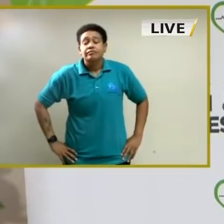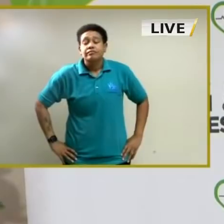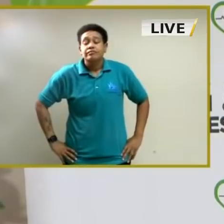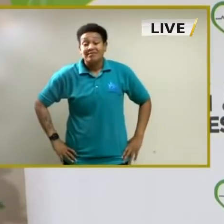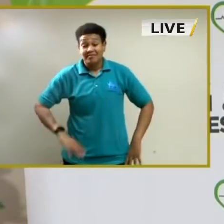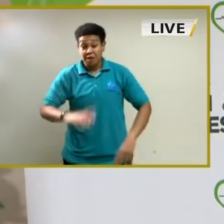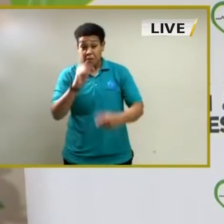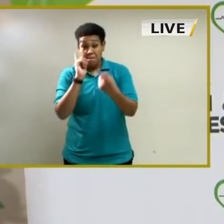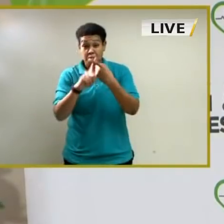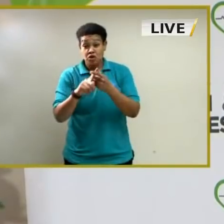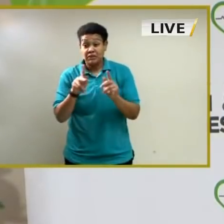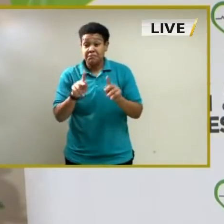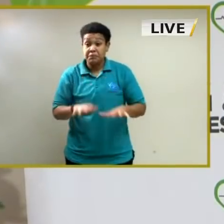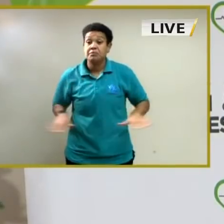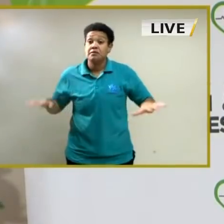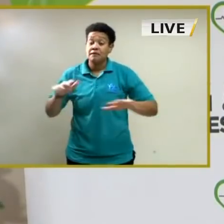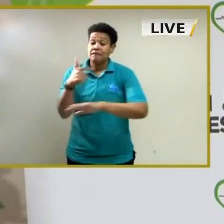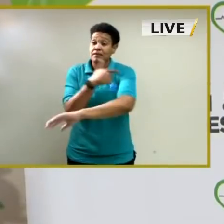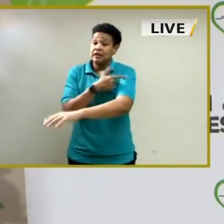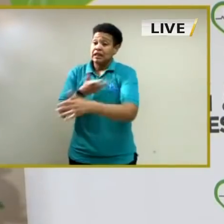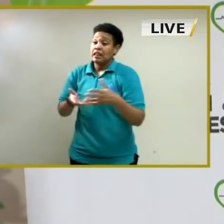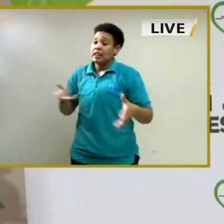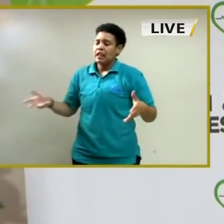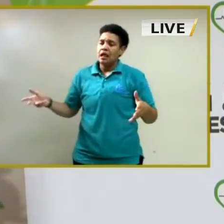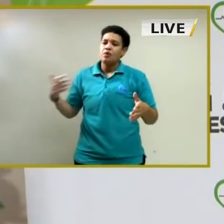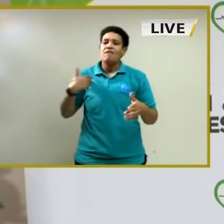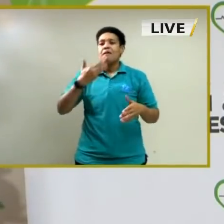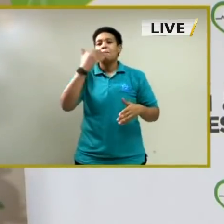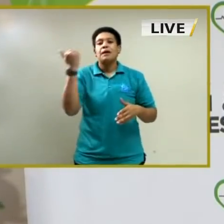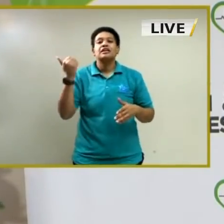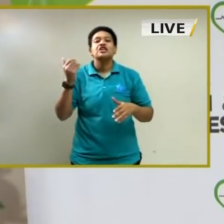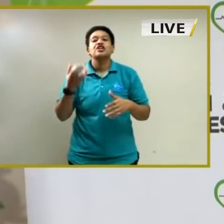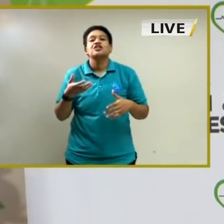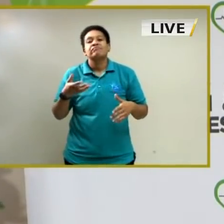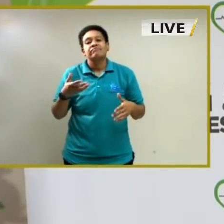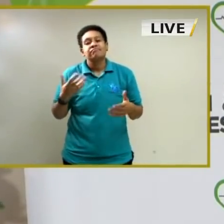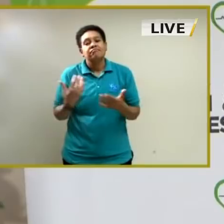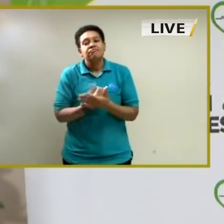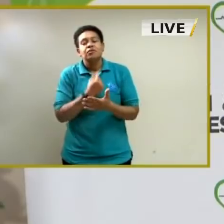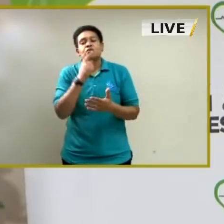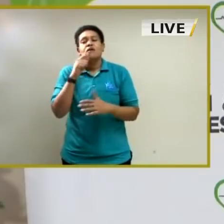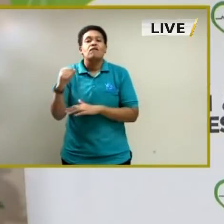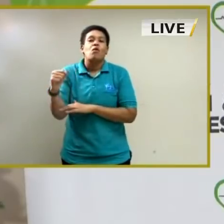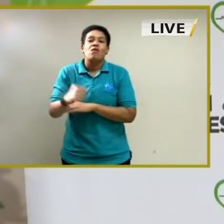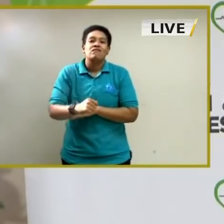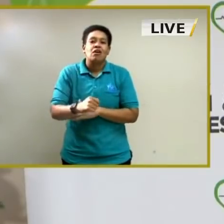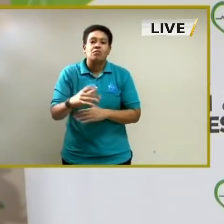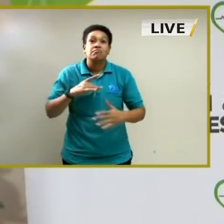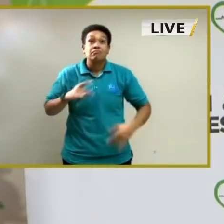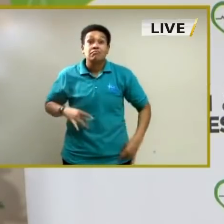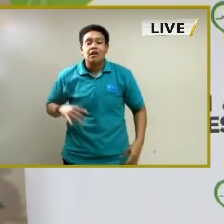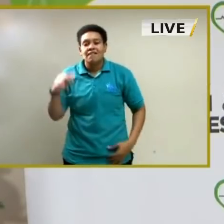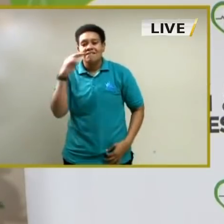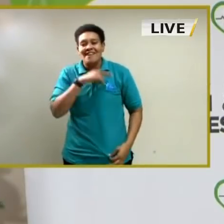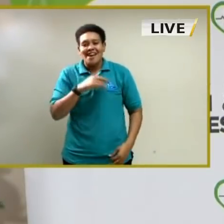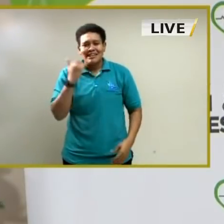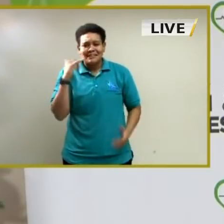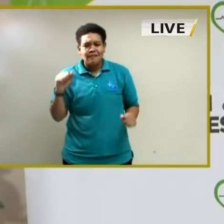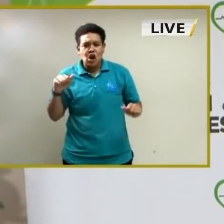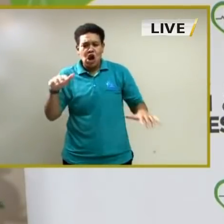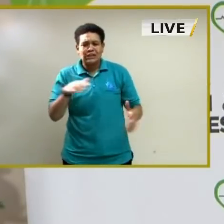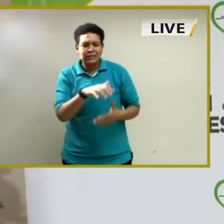a far better chance of overcoming contamination from the virus than if you have an audience mixed with